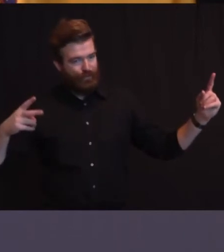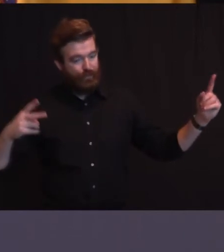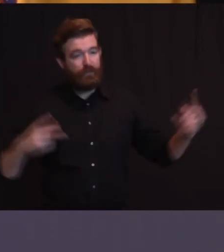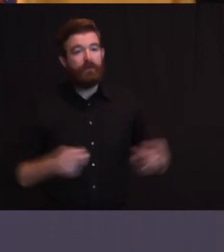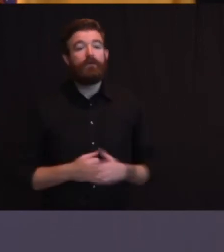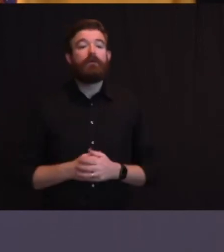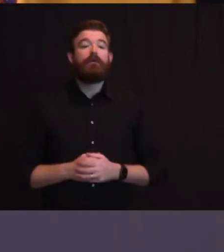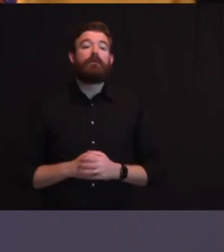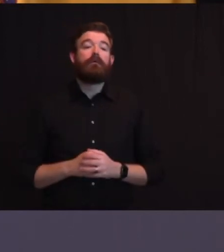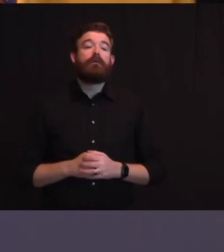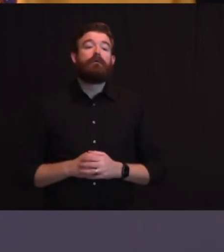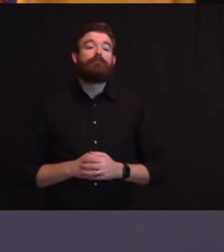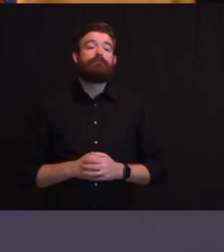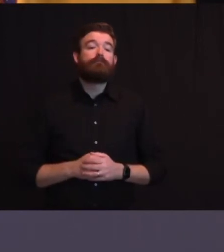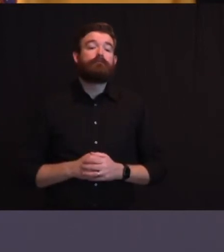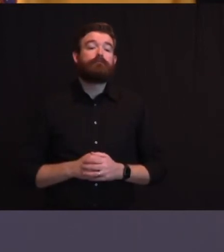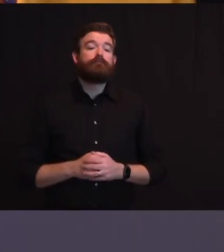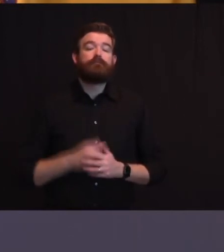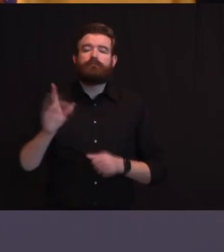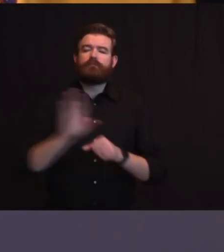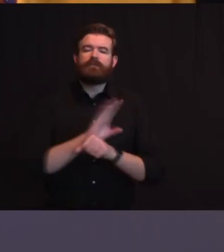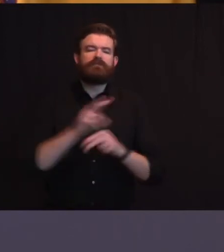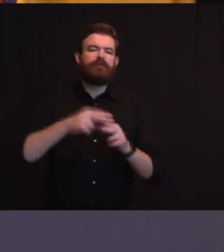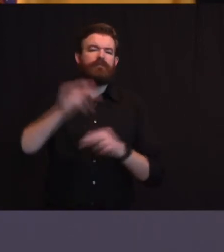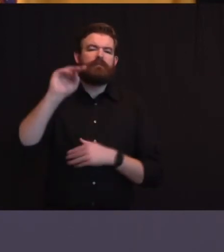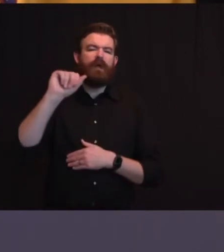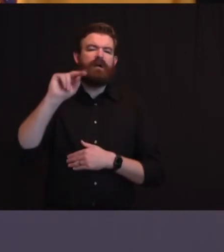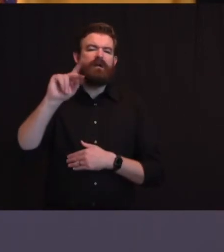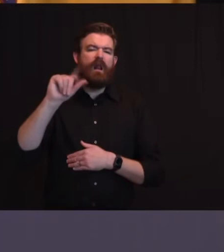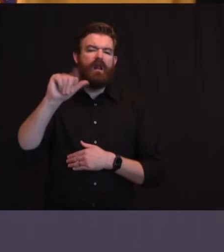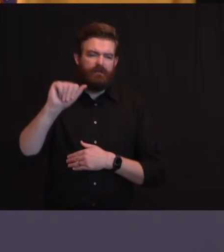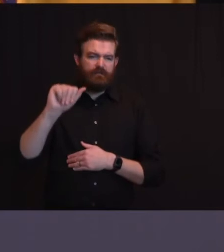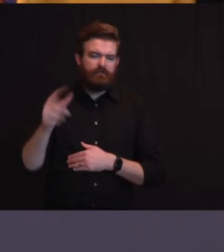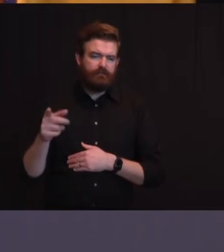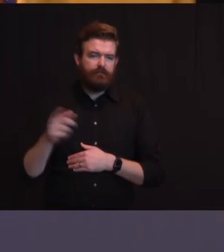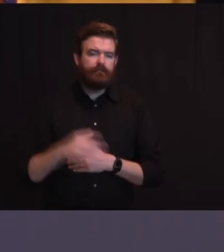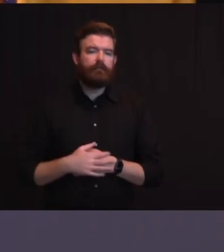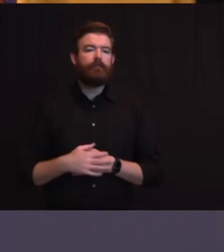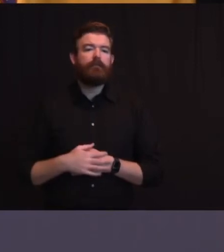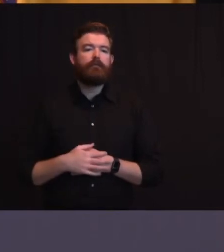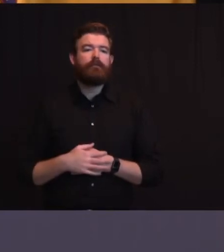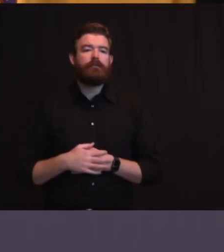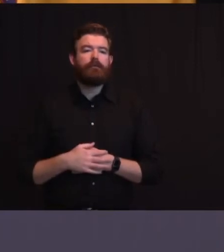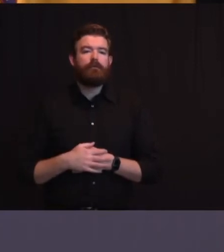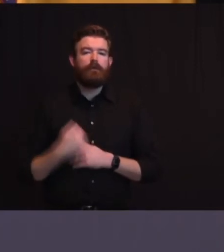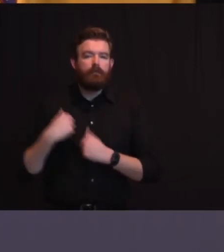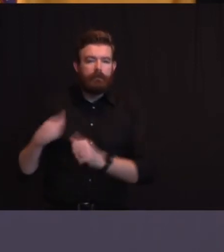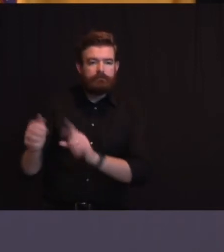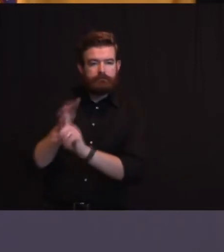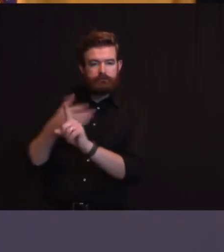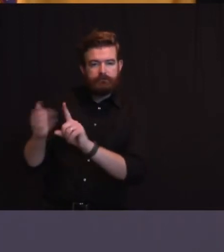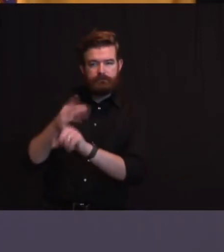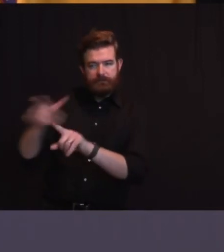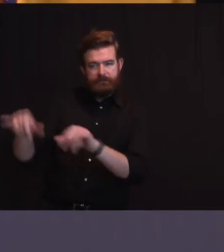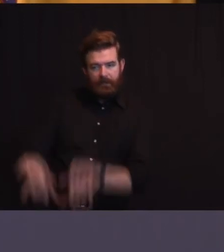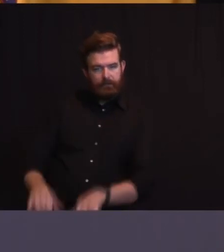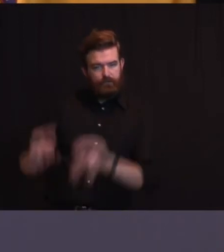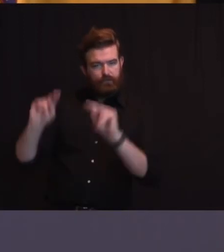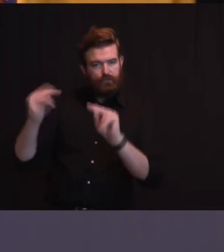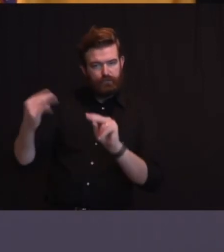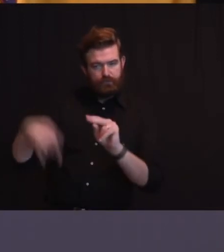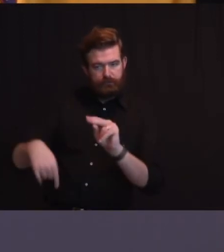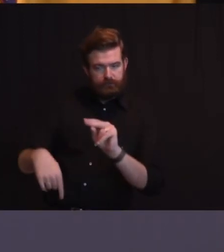over 1,000 people in other locations in New Jersey, but we're going to give it everything we've got. Yeah, I'm a big believer